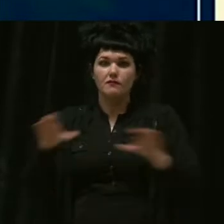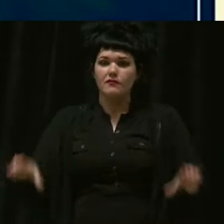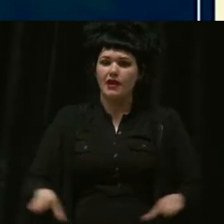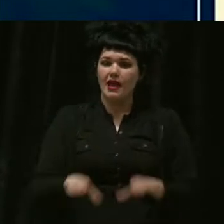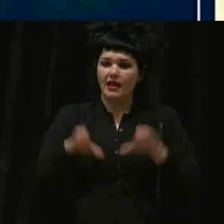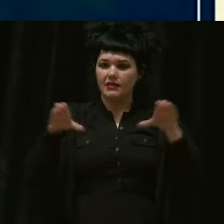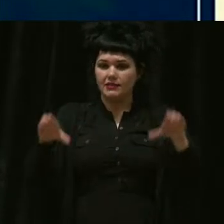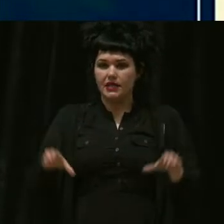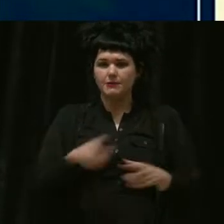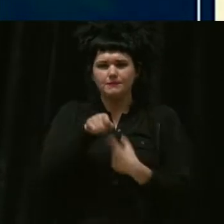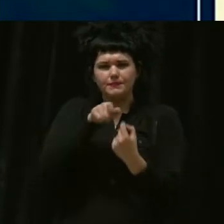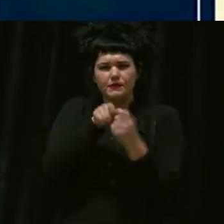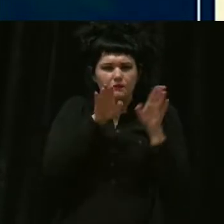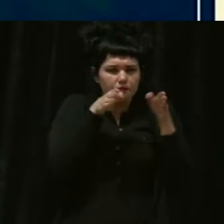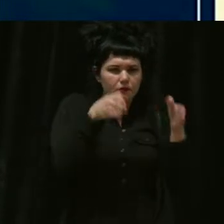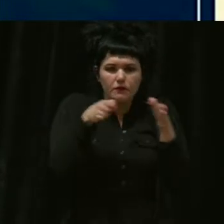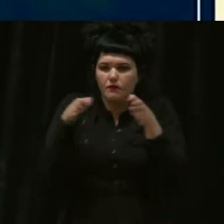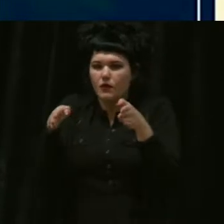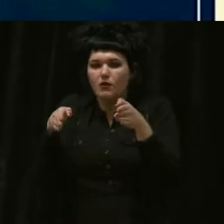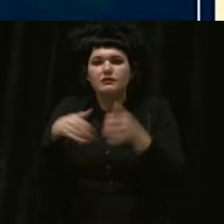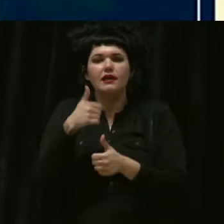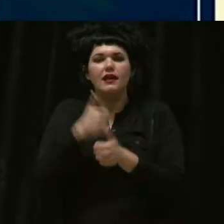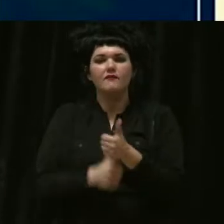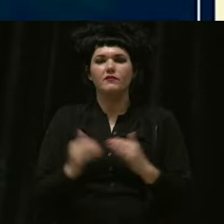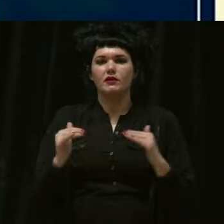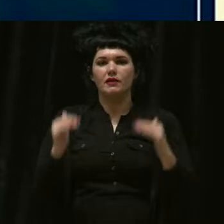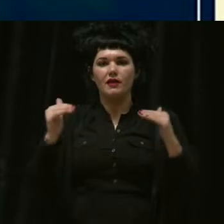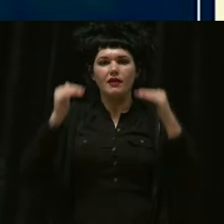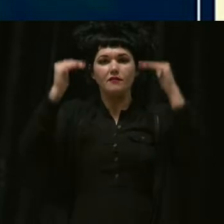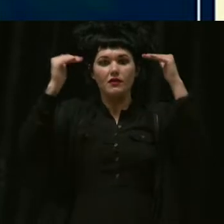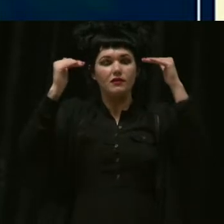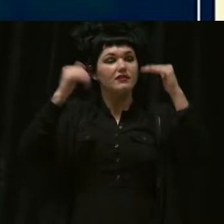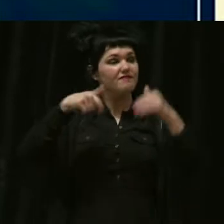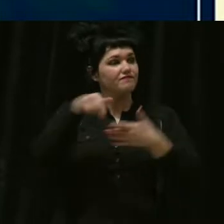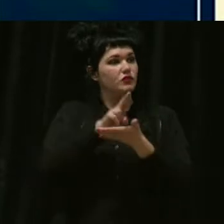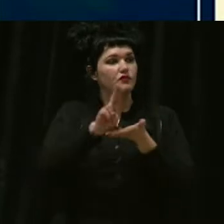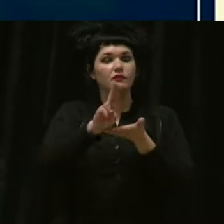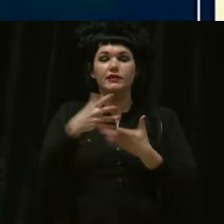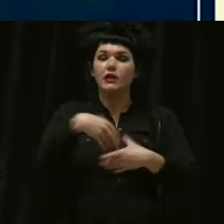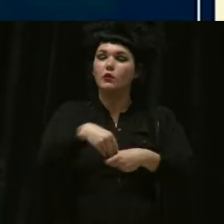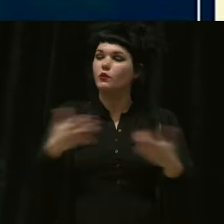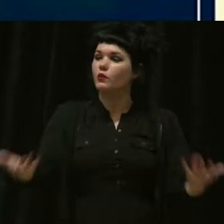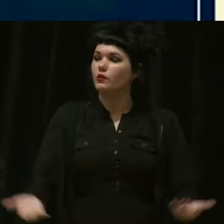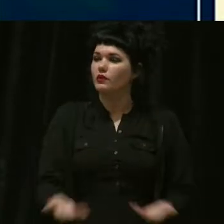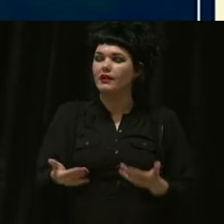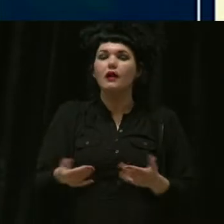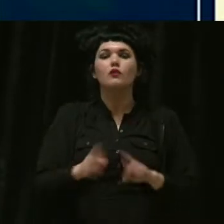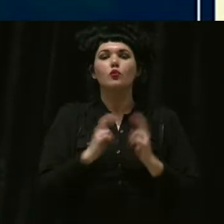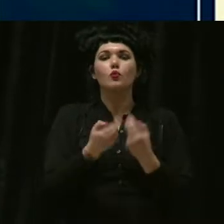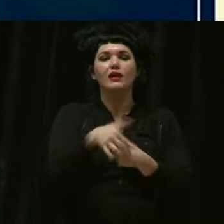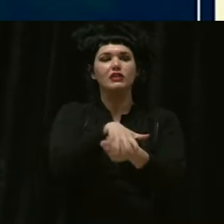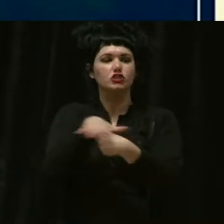have targeted every level of the university, including the regents.